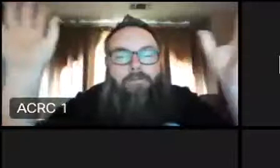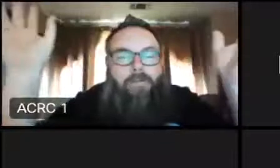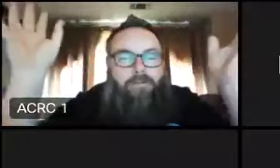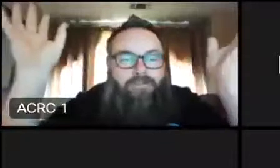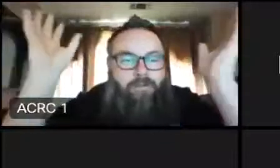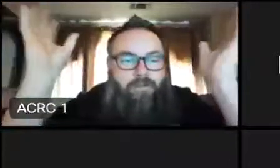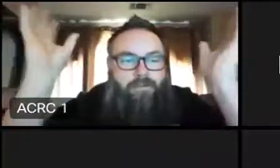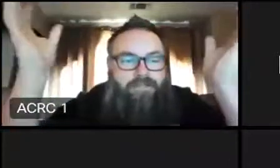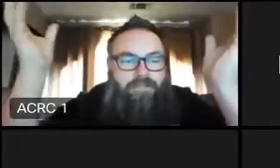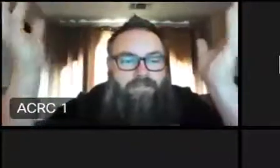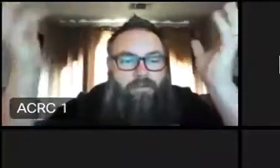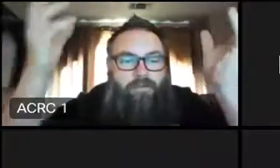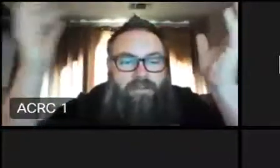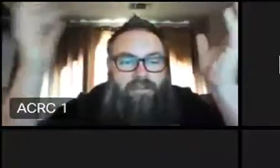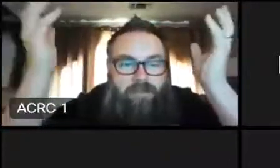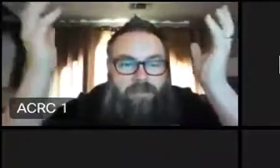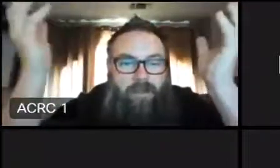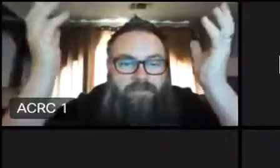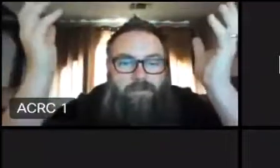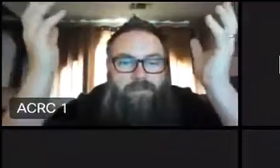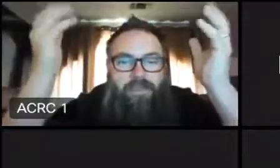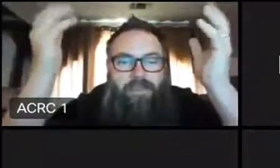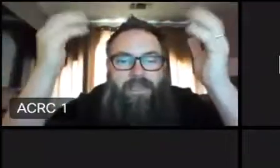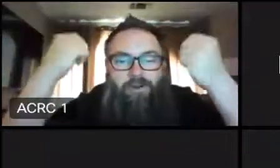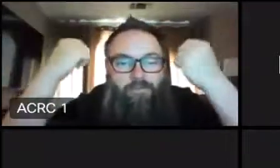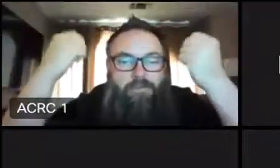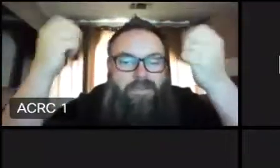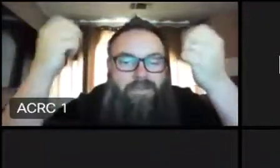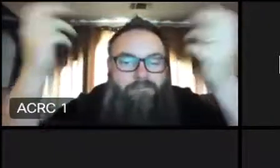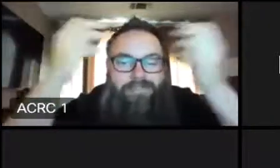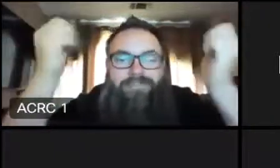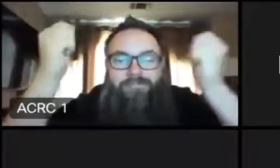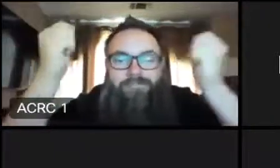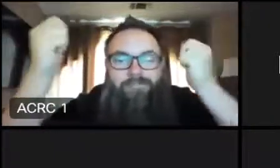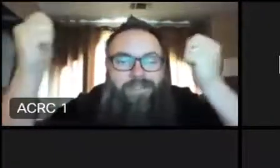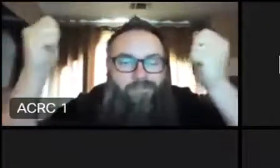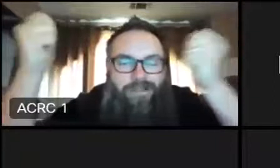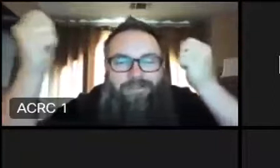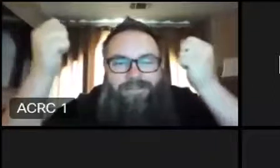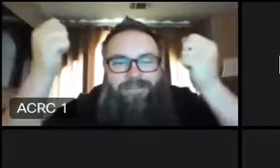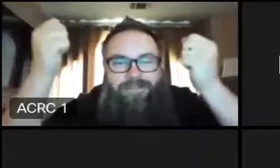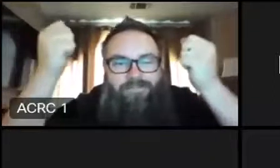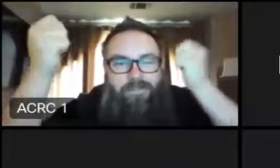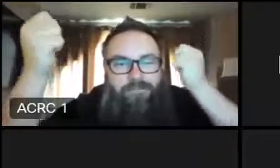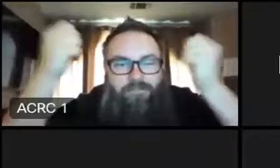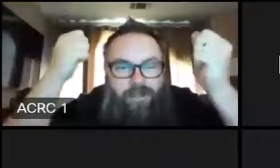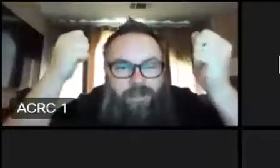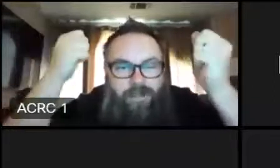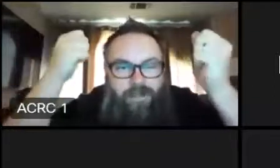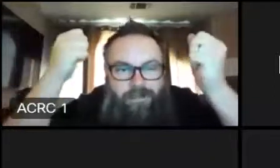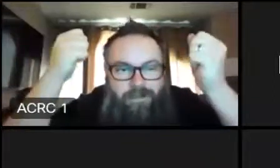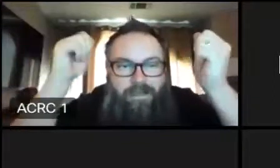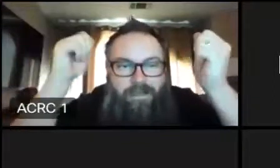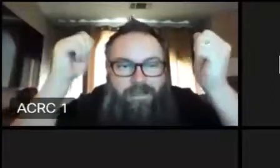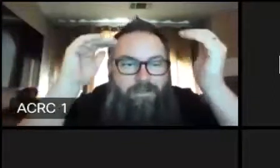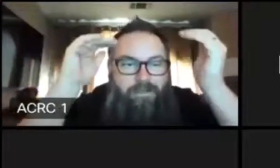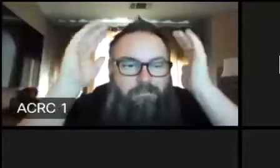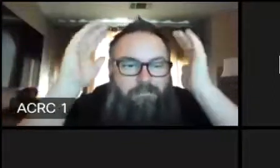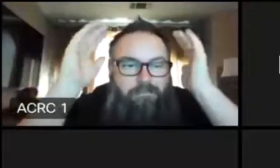have a much better picture of what Tailored Day Services can do, but I don't want to limit it based off of what our